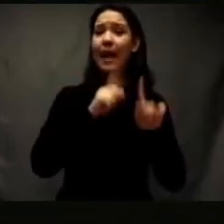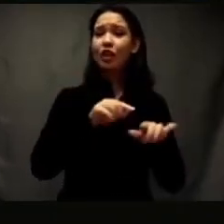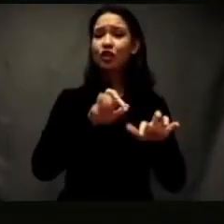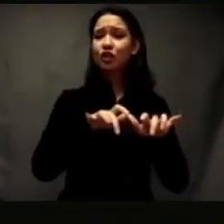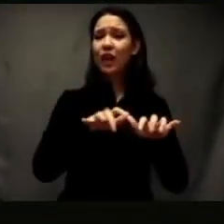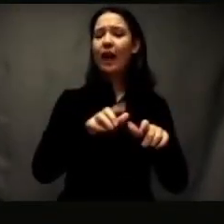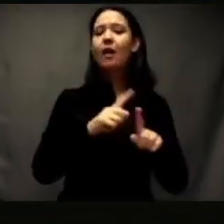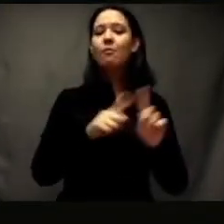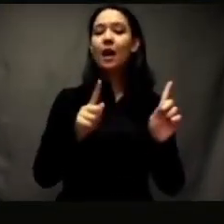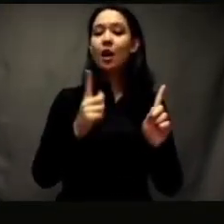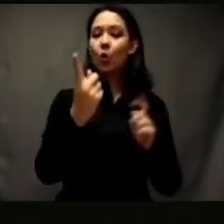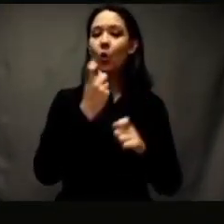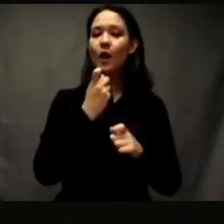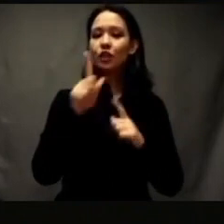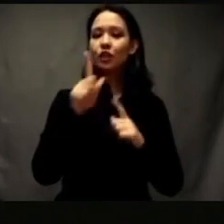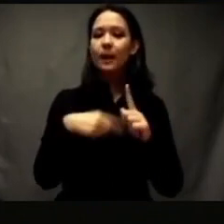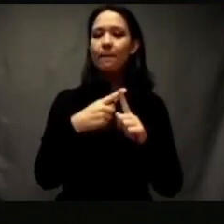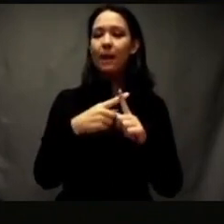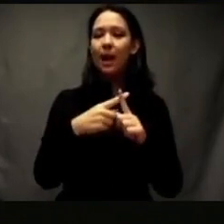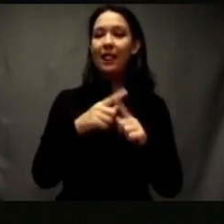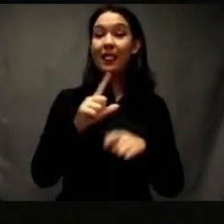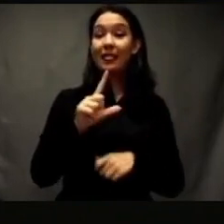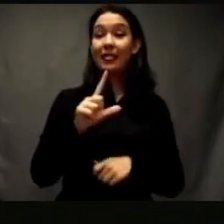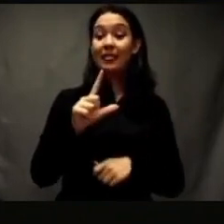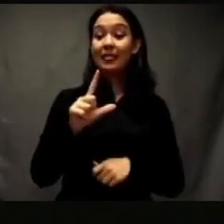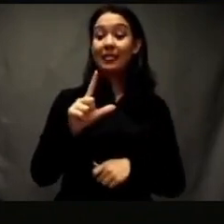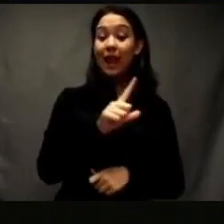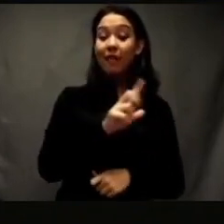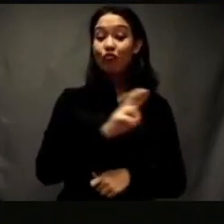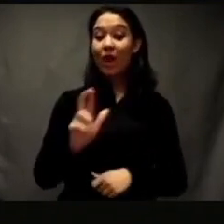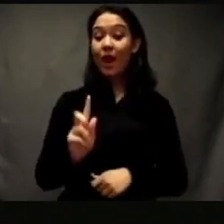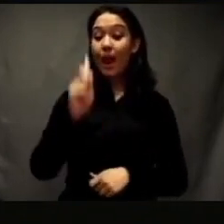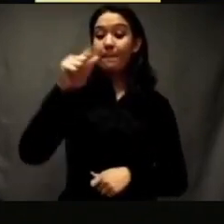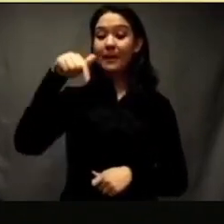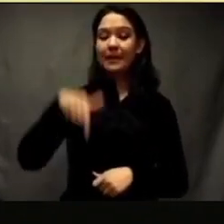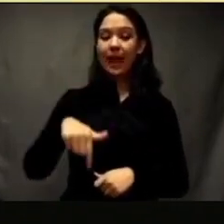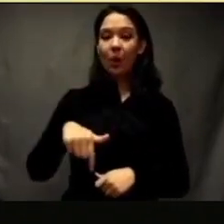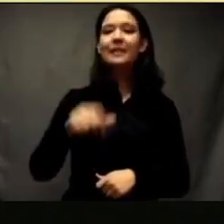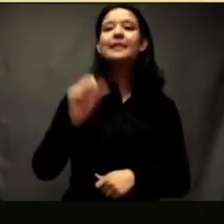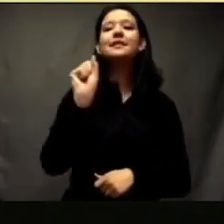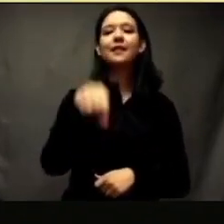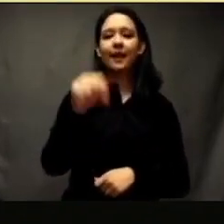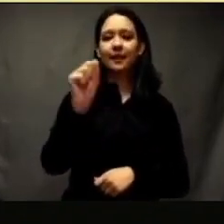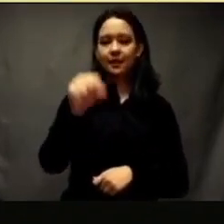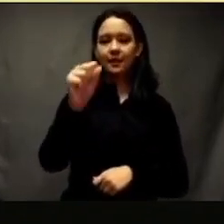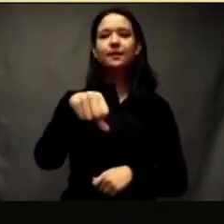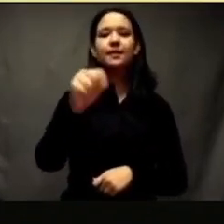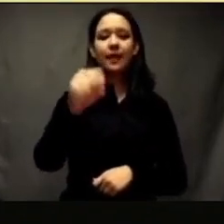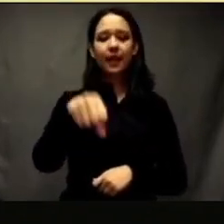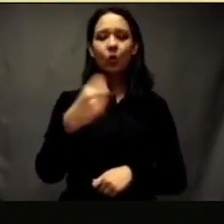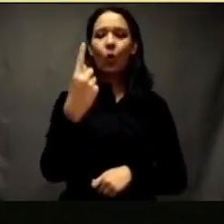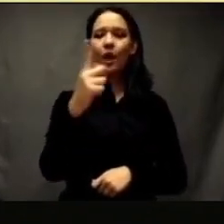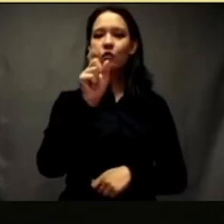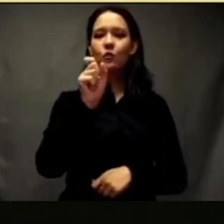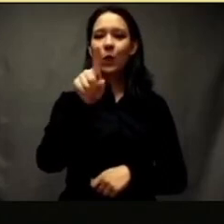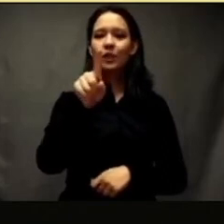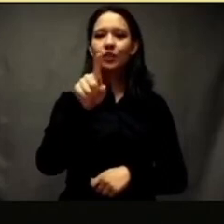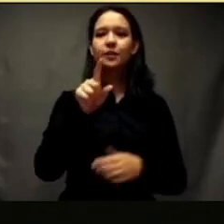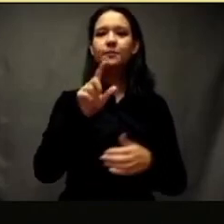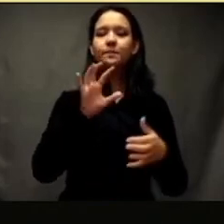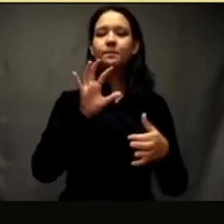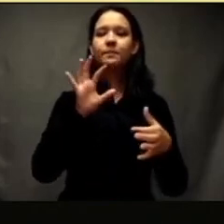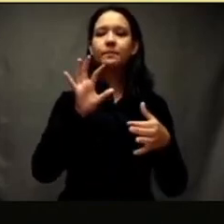question about the left to right versus up down? Oh, yes. Yeah, so there was a question